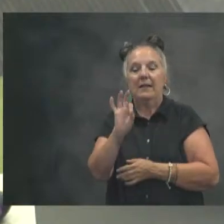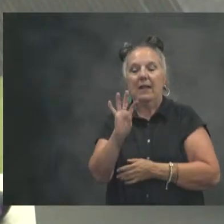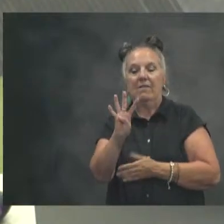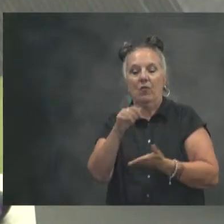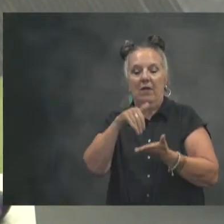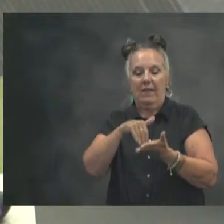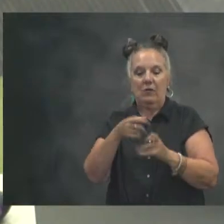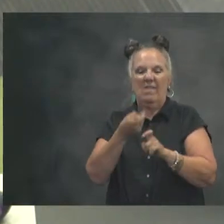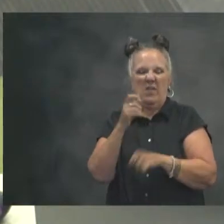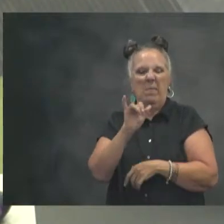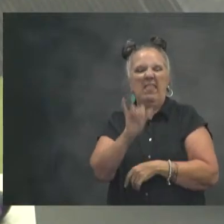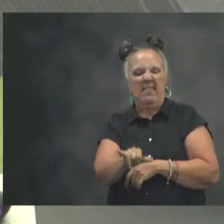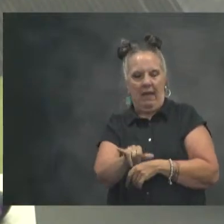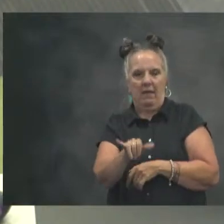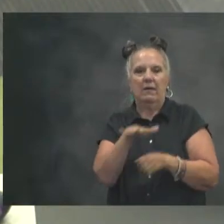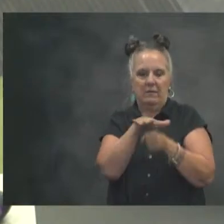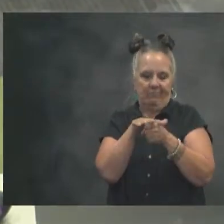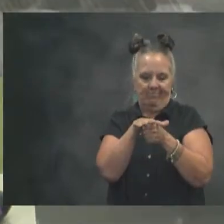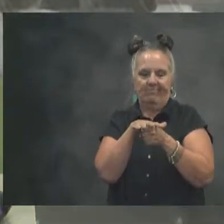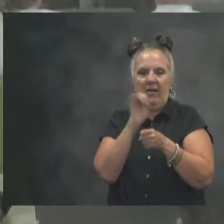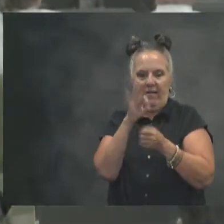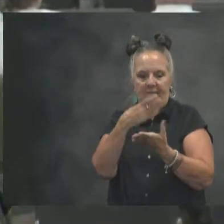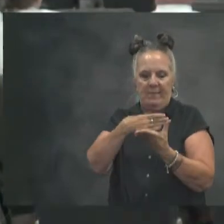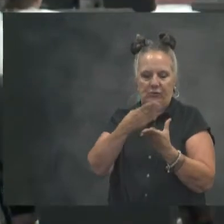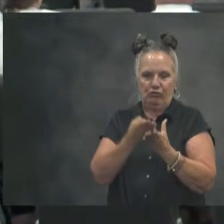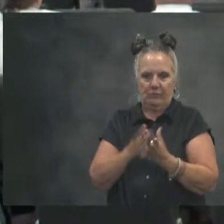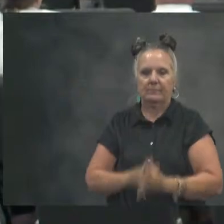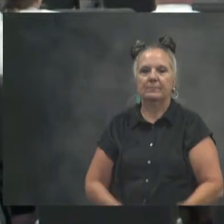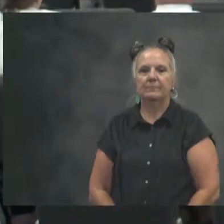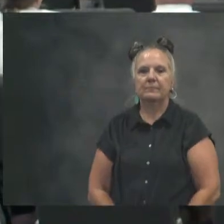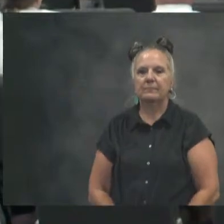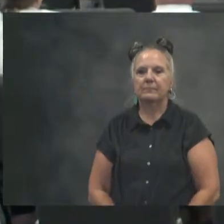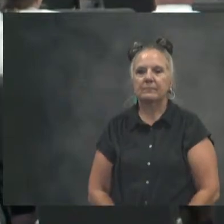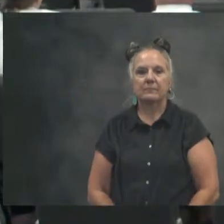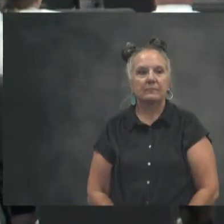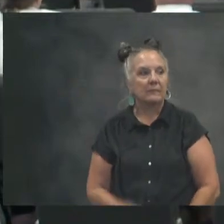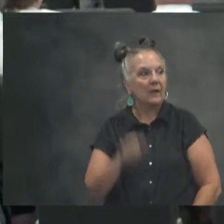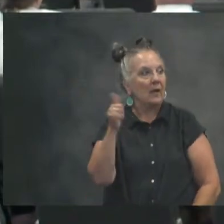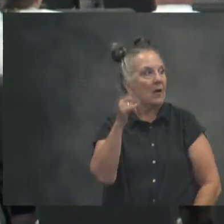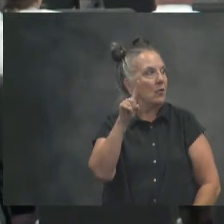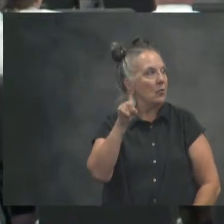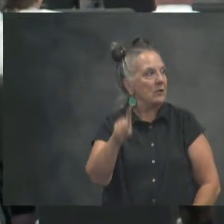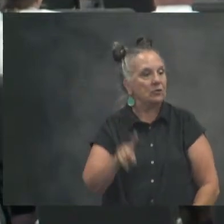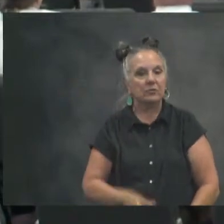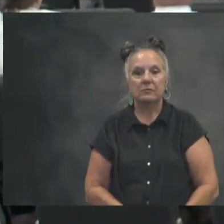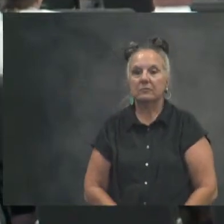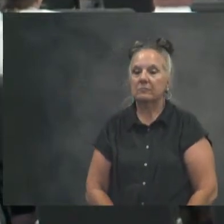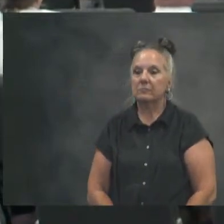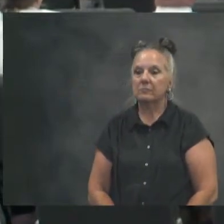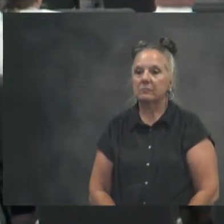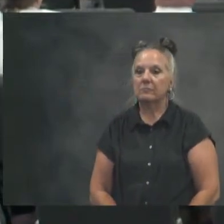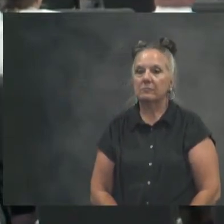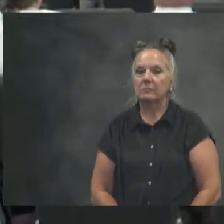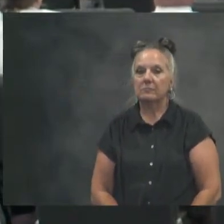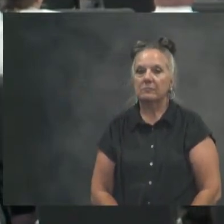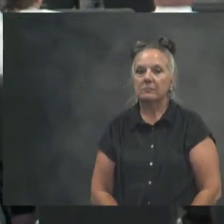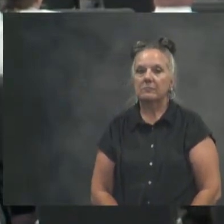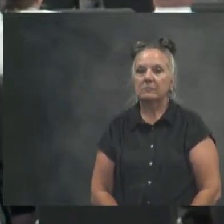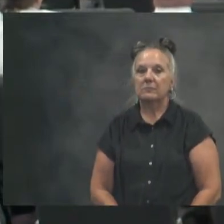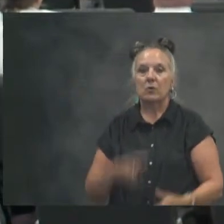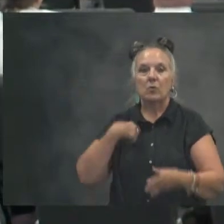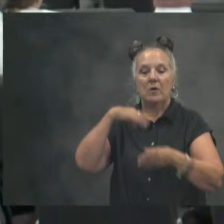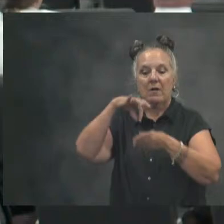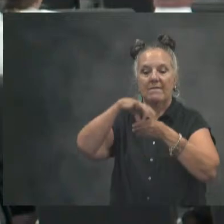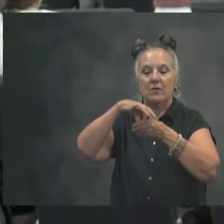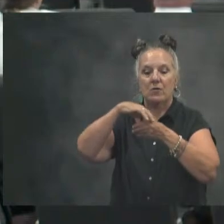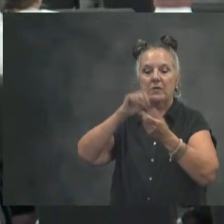be funded from. Are there any other questions? All right, we'll move to the vote. We're voting to